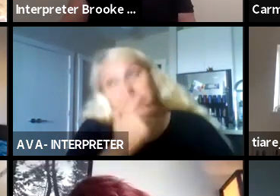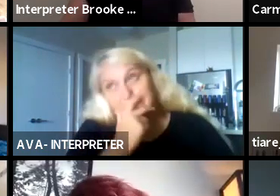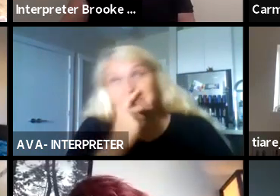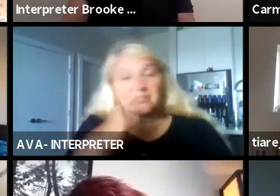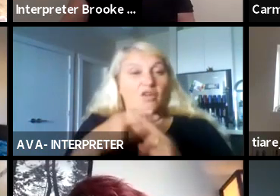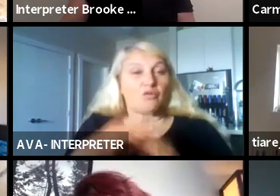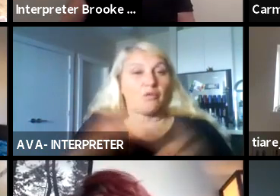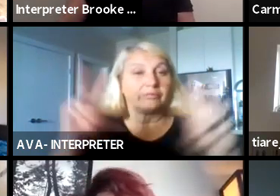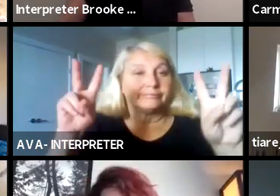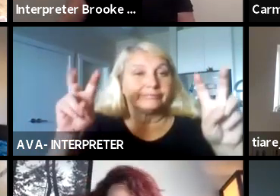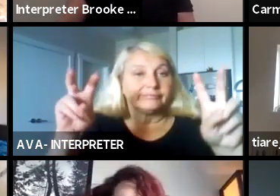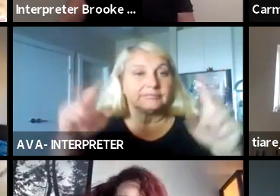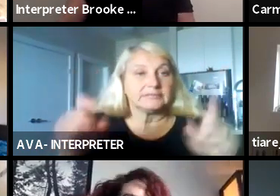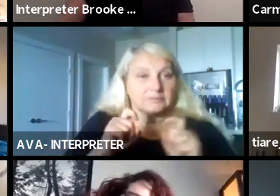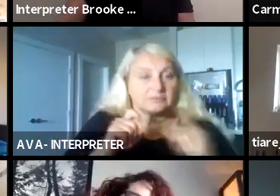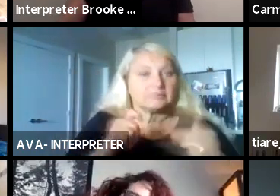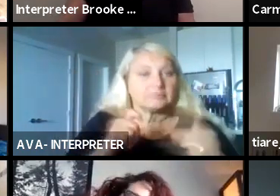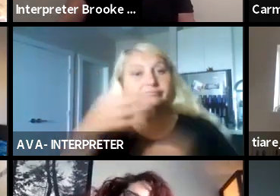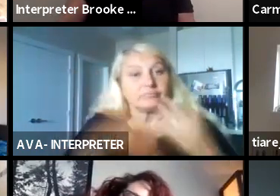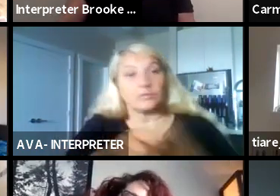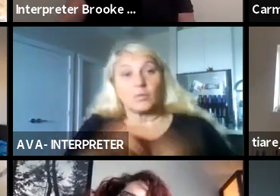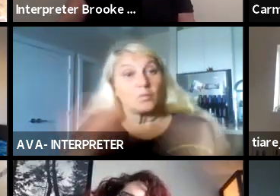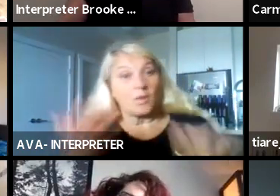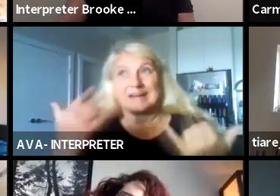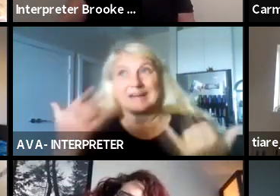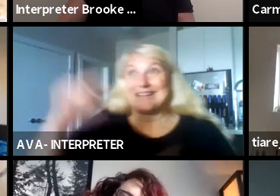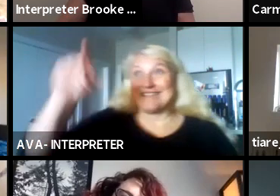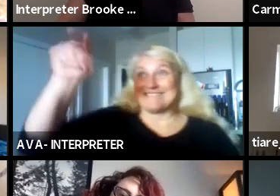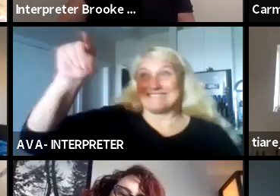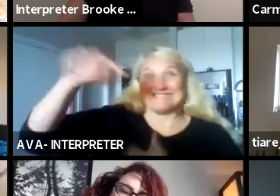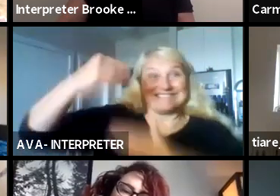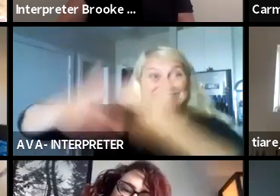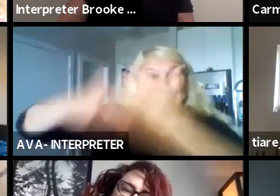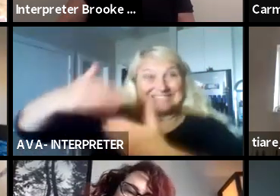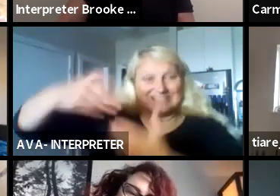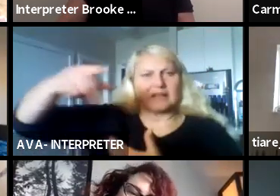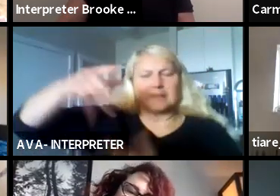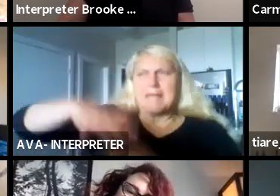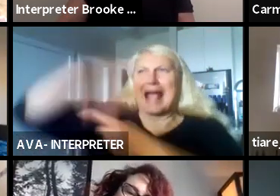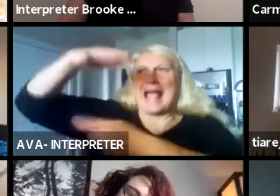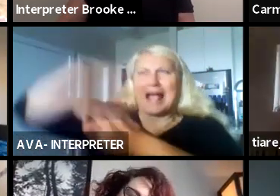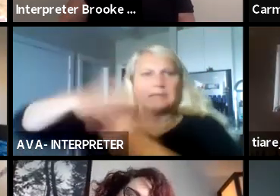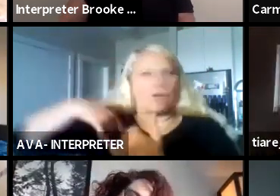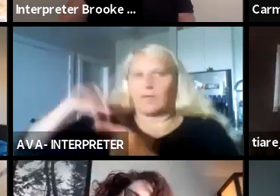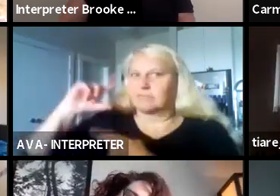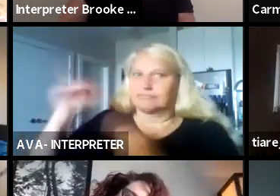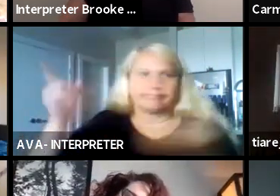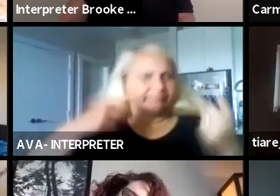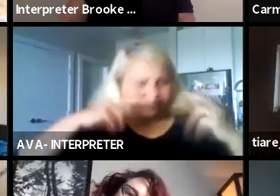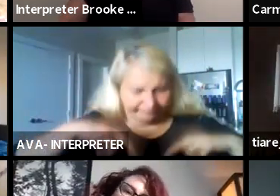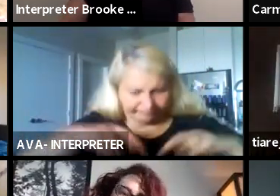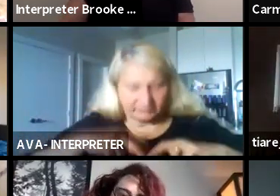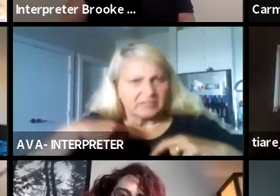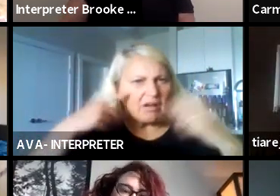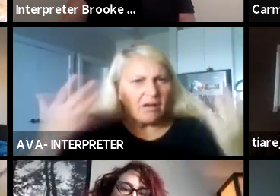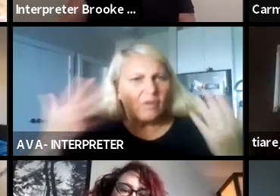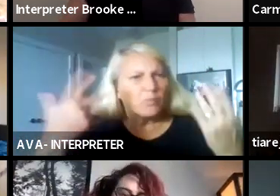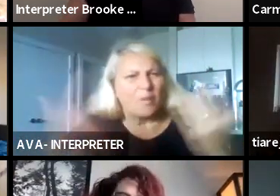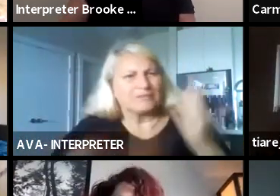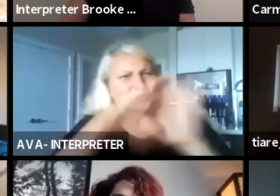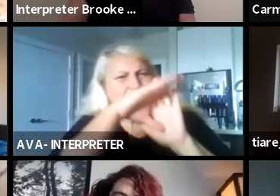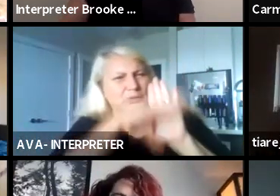implicit, because we now need to revisit how are we doing these things? What are the rules? What's allowed, what's not allowed? So it gives you